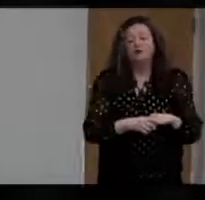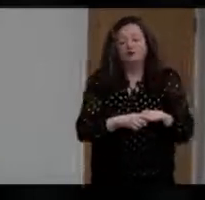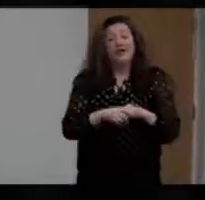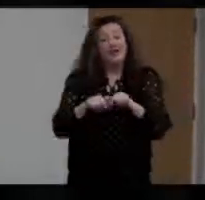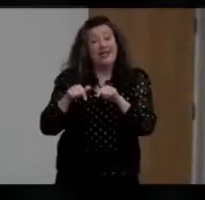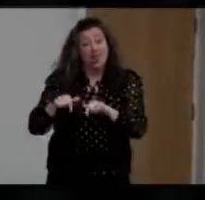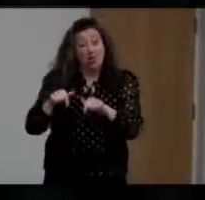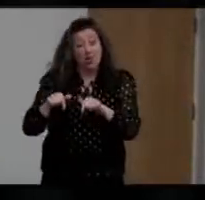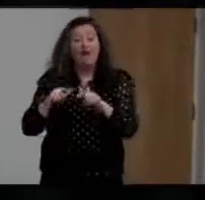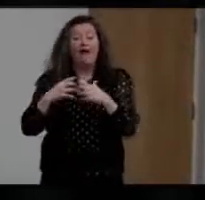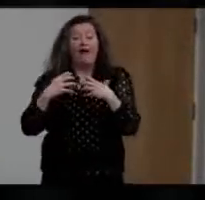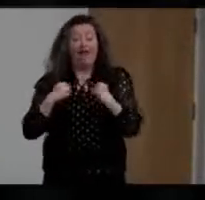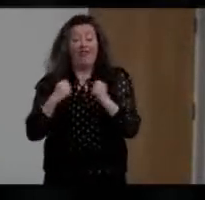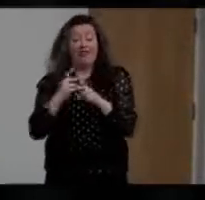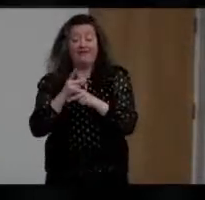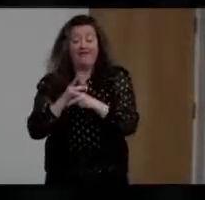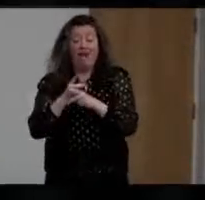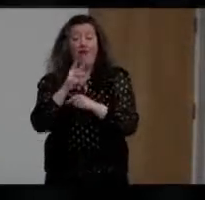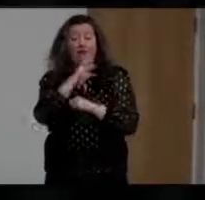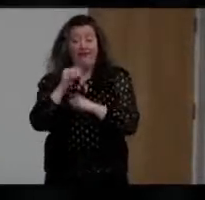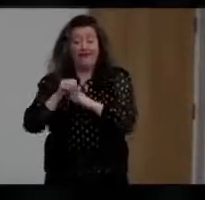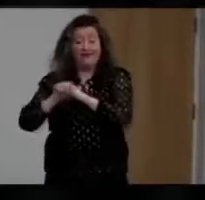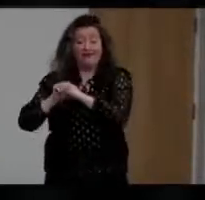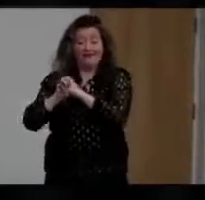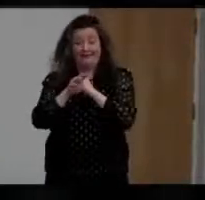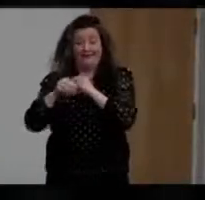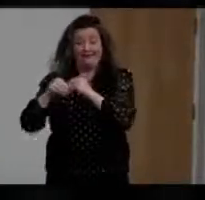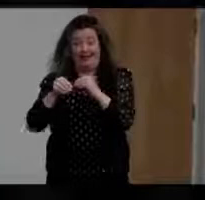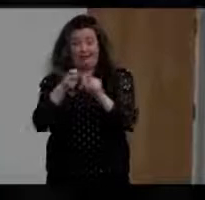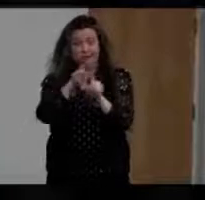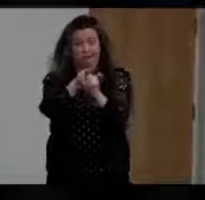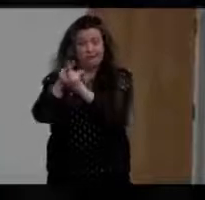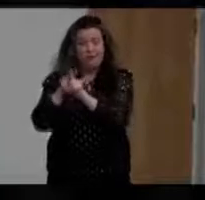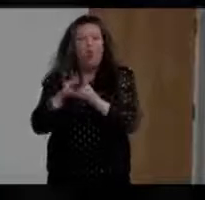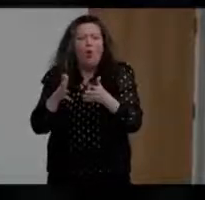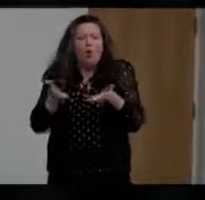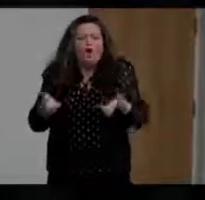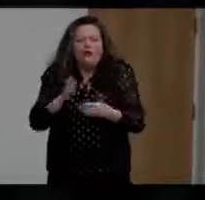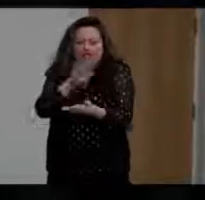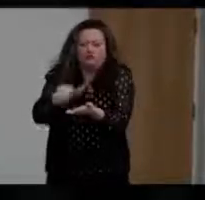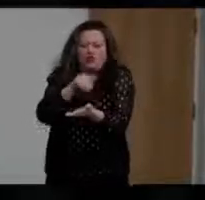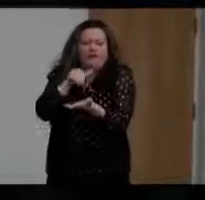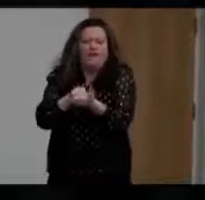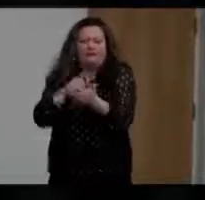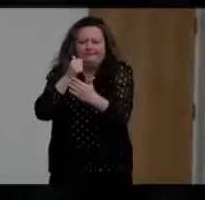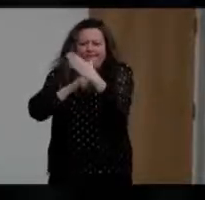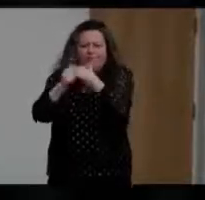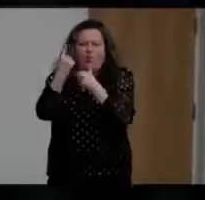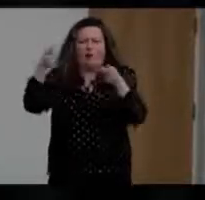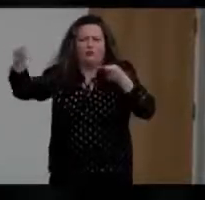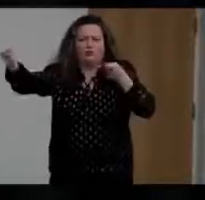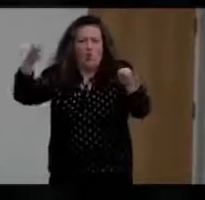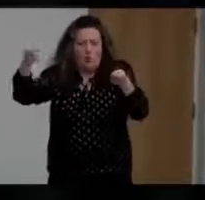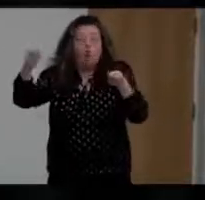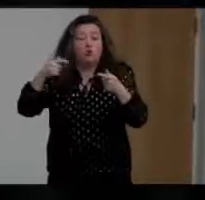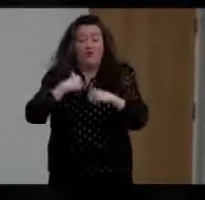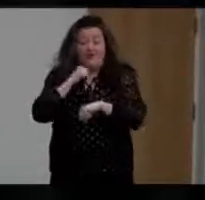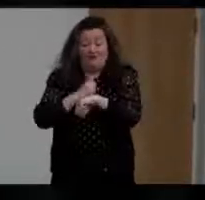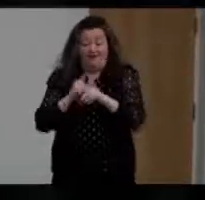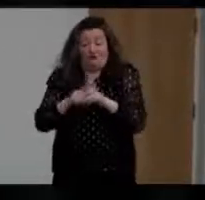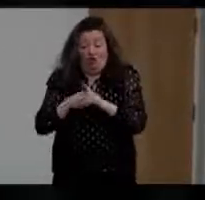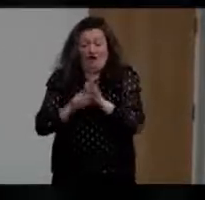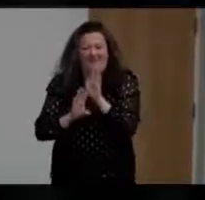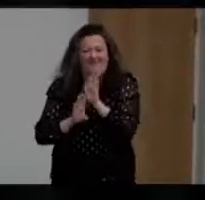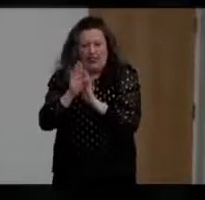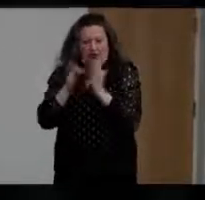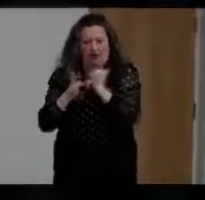sort of 2 sides of the same coin. We want to build algorithms, test them out here, spin them off to a company that will hopefully be based in Alberta, and then deploy that technology